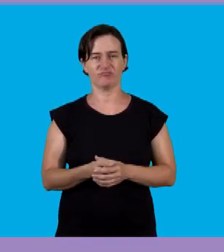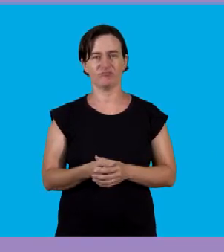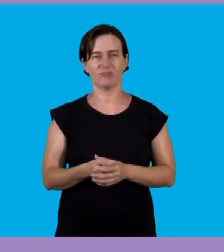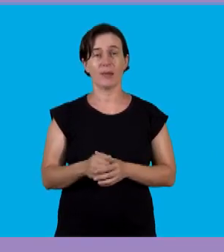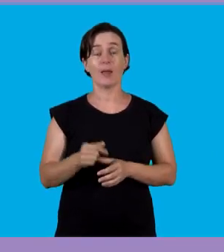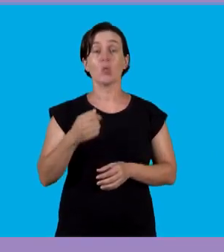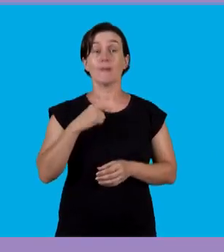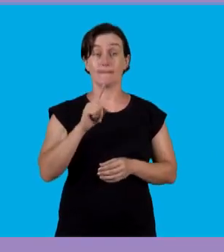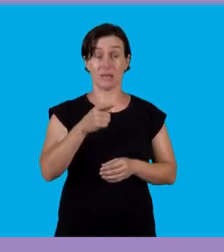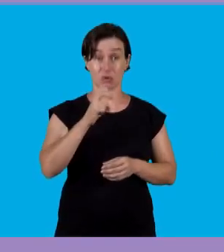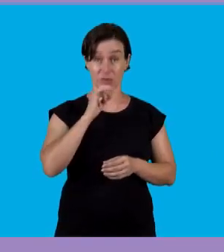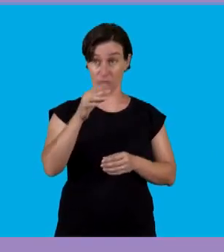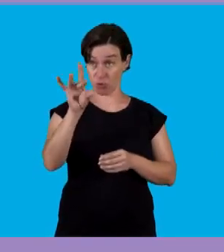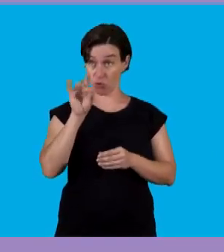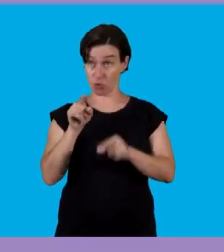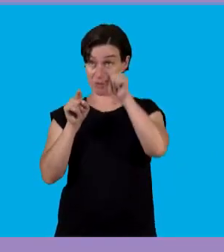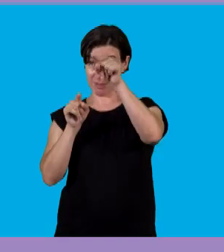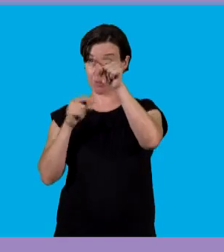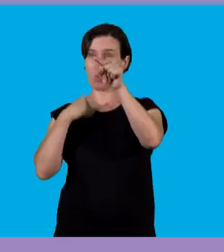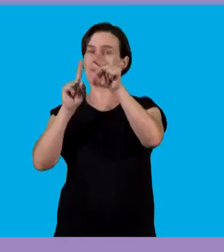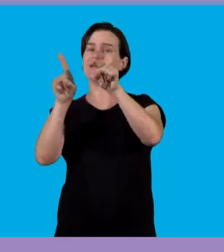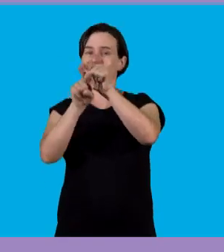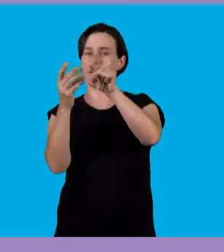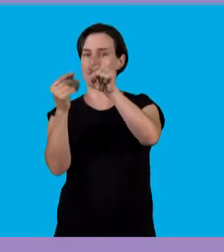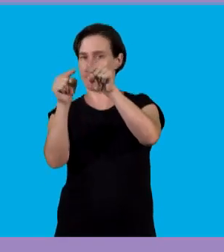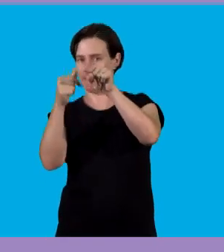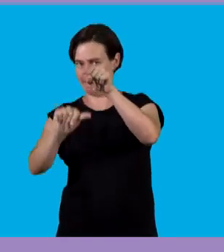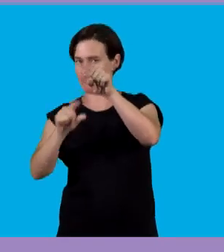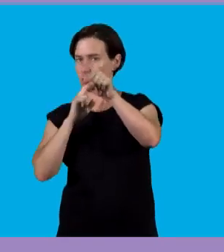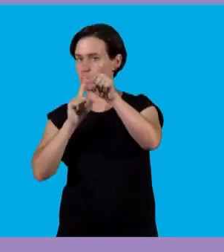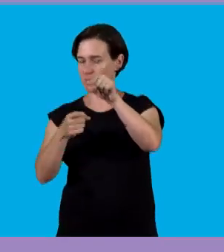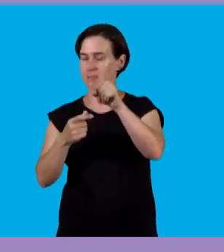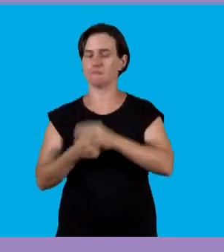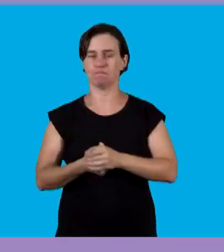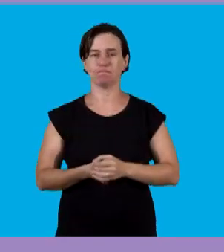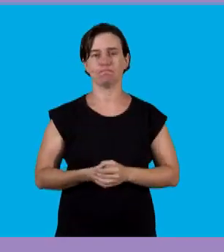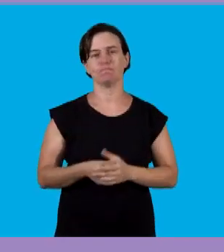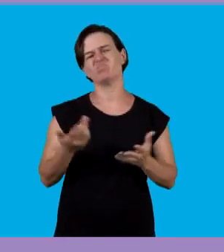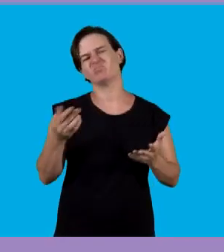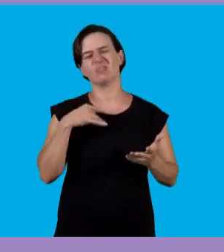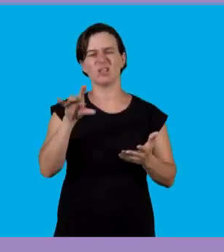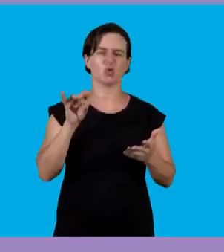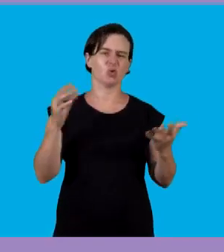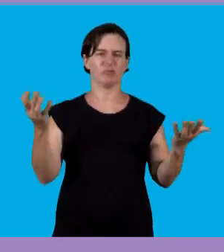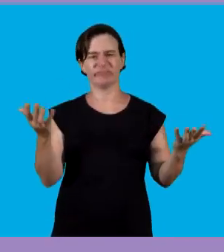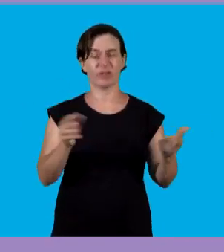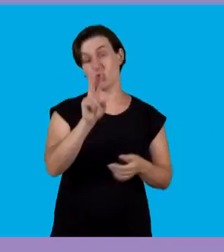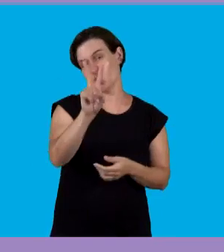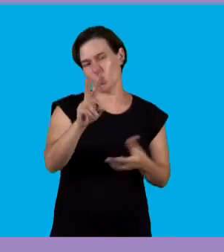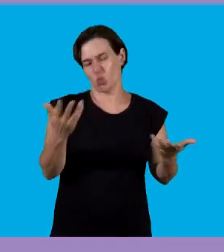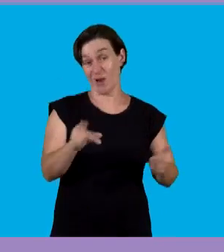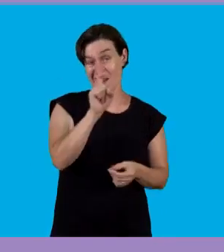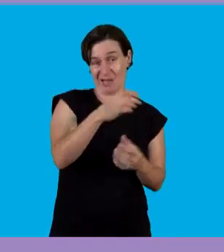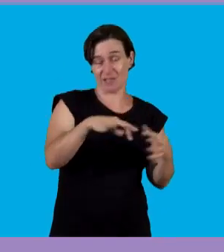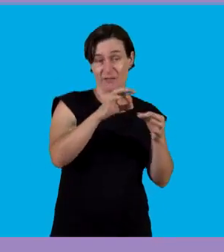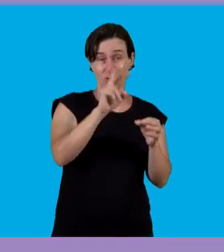the corresponding input value to find our answer. So we are going to use input value of 2,